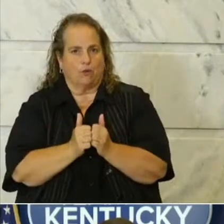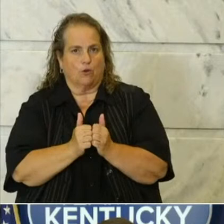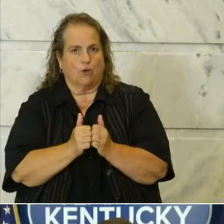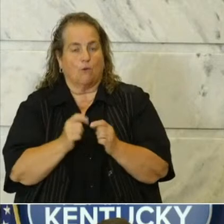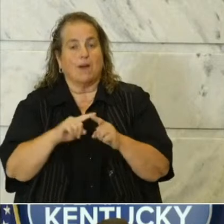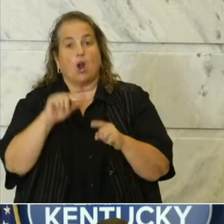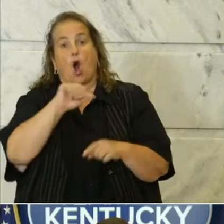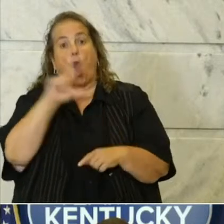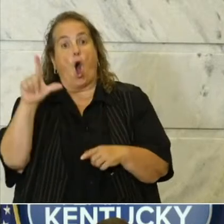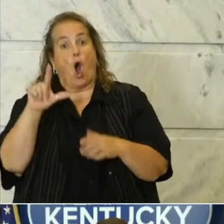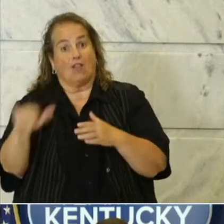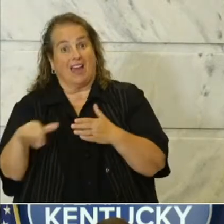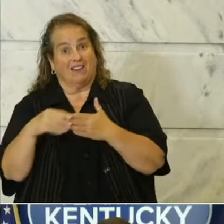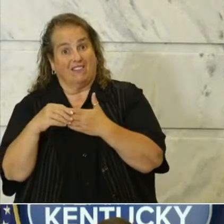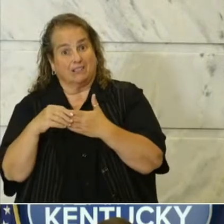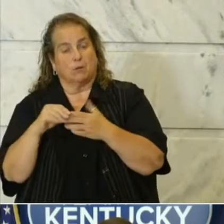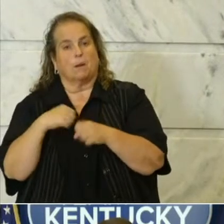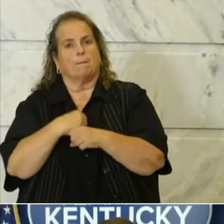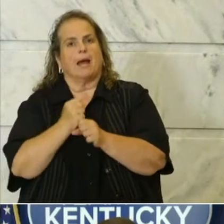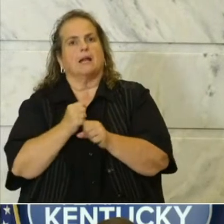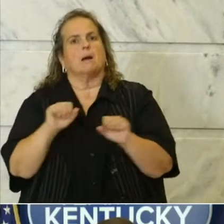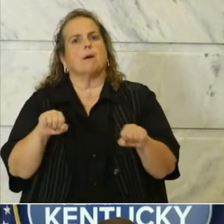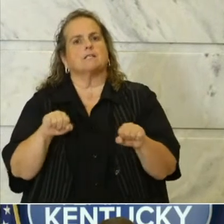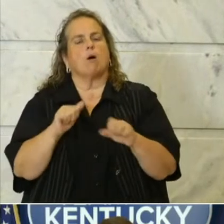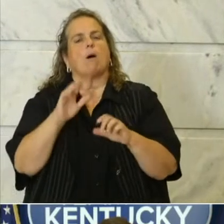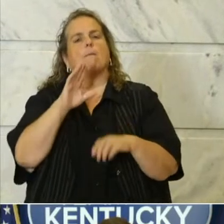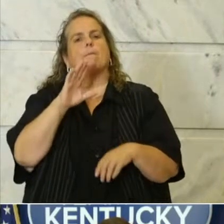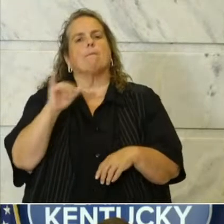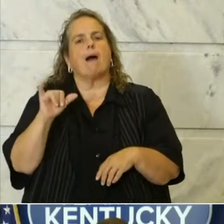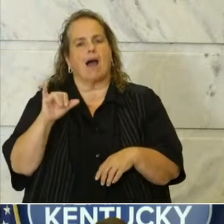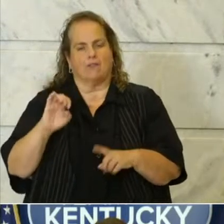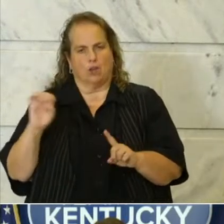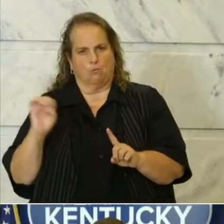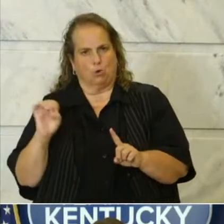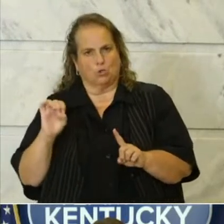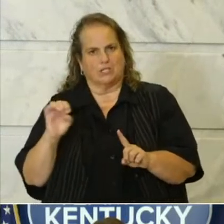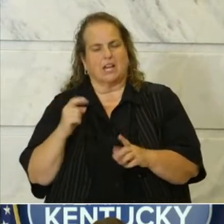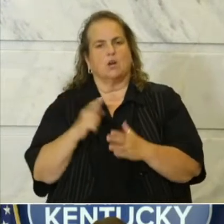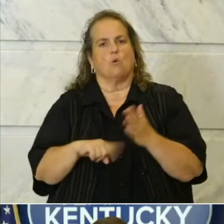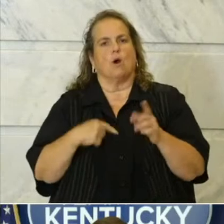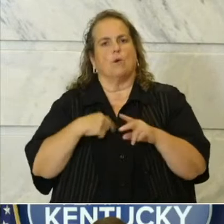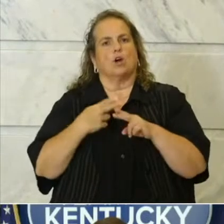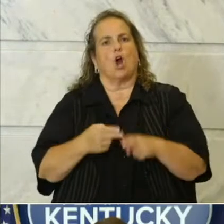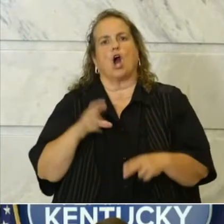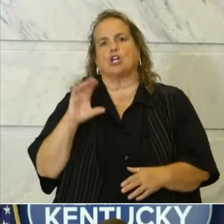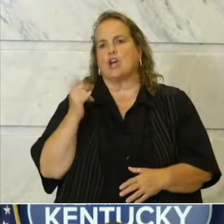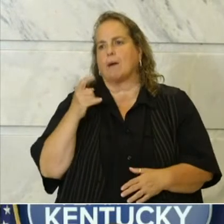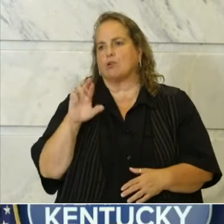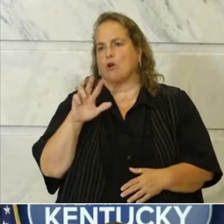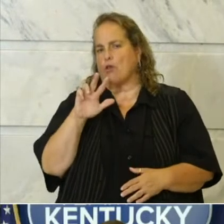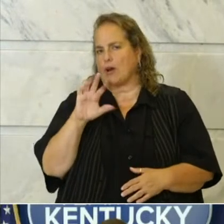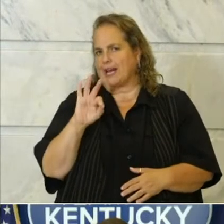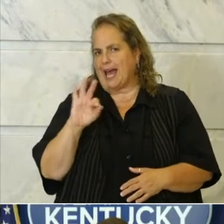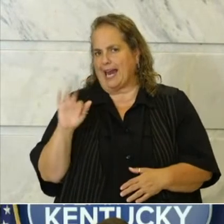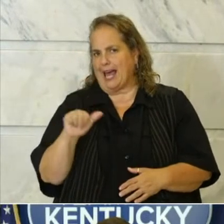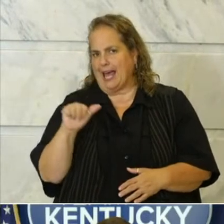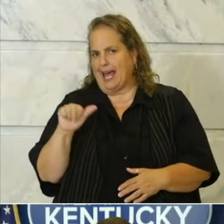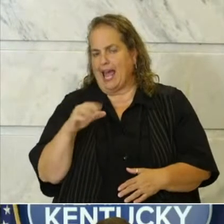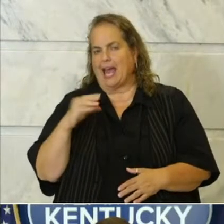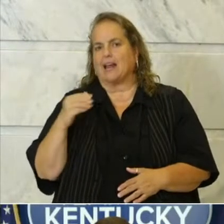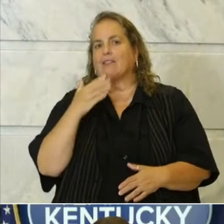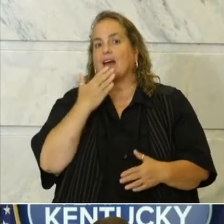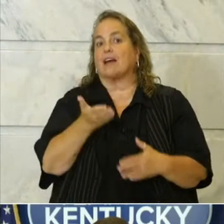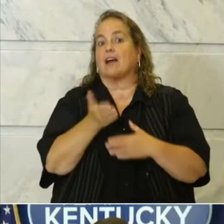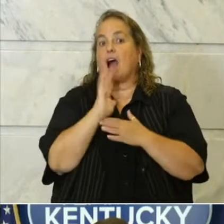this flexibility is made possible by the declaration of emergency under what's called Chapter 39A. And thank God the Supreme